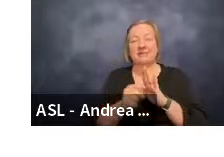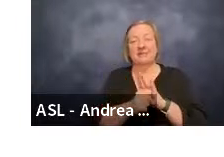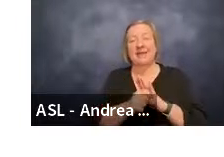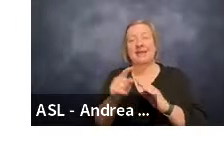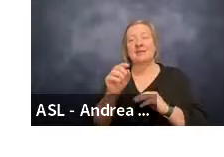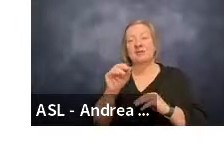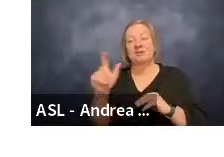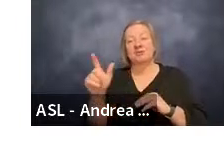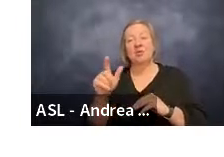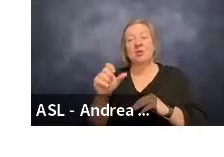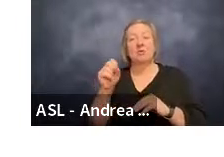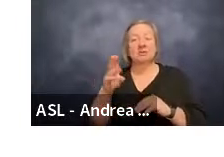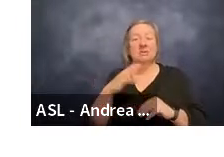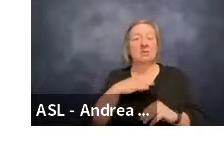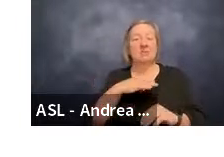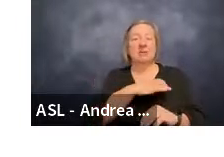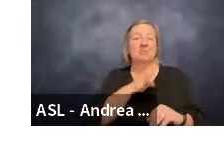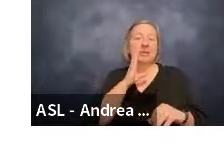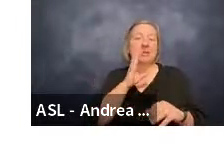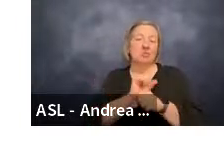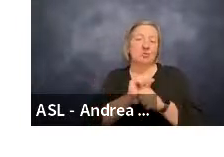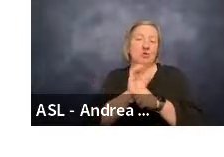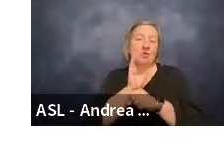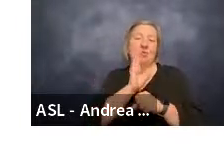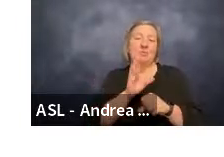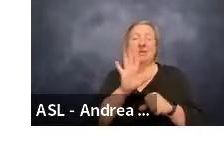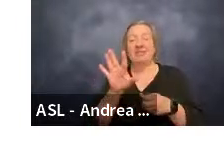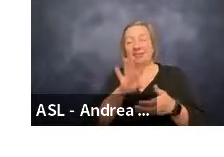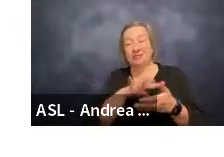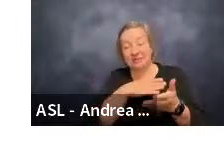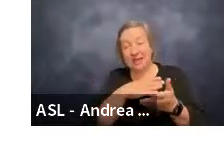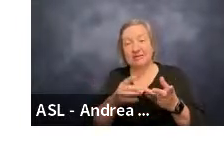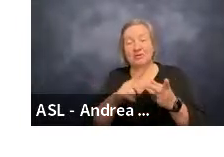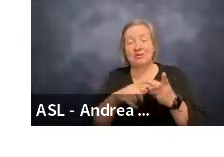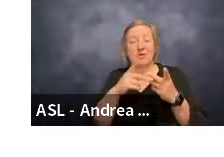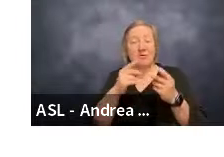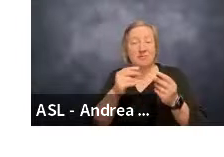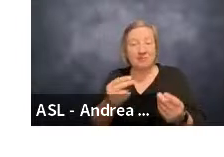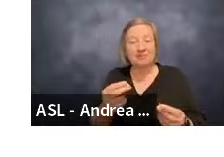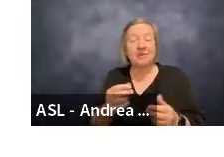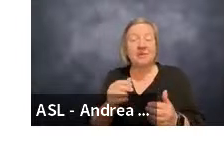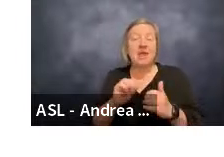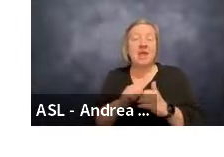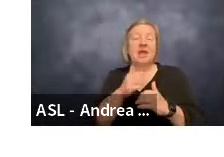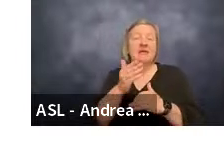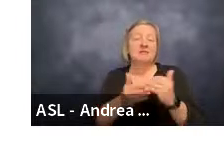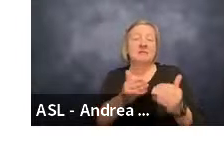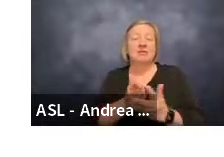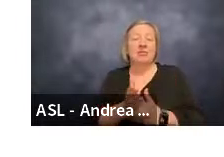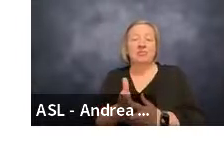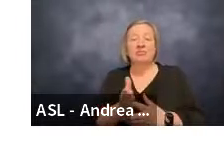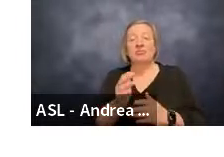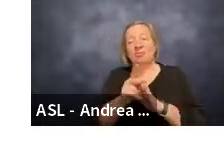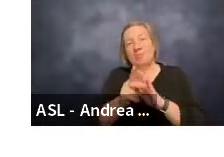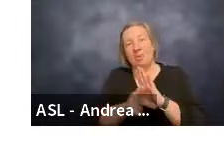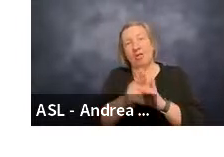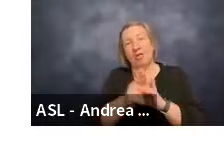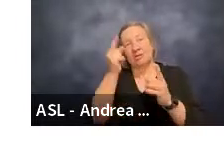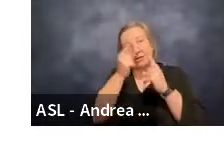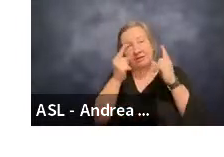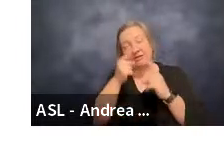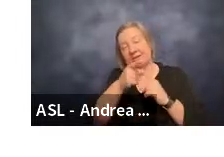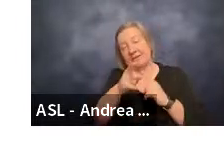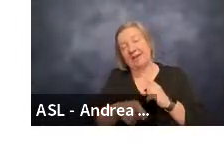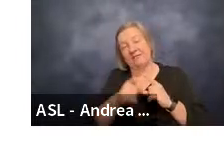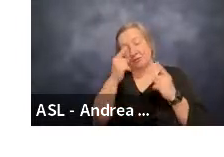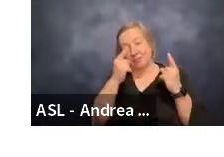Subcommittee work is going to be, their schedule, and how they're going to go about that and get through the policy considerations that are in front of them.